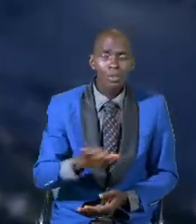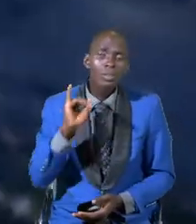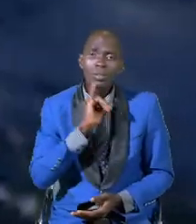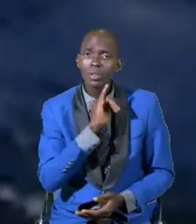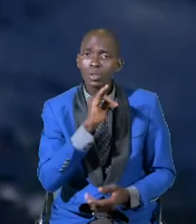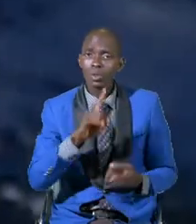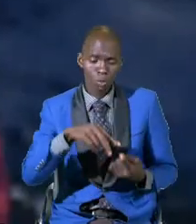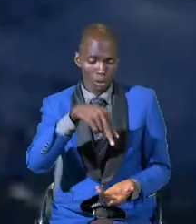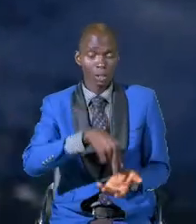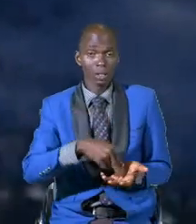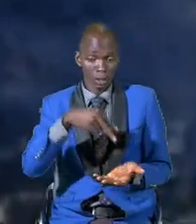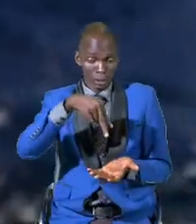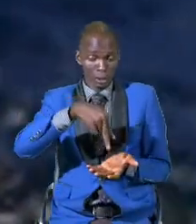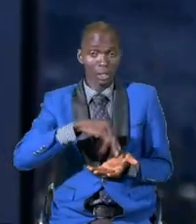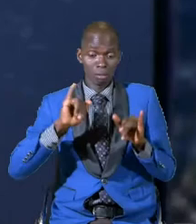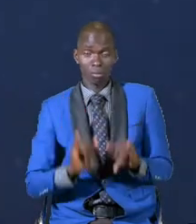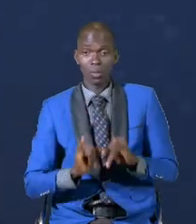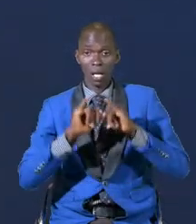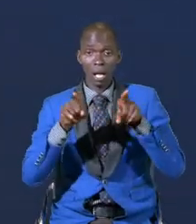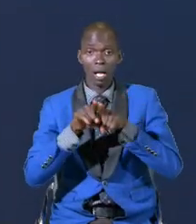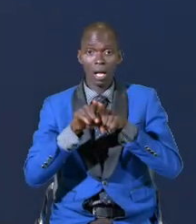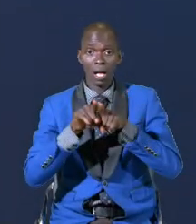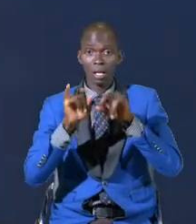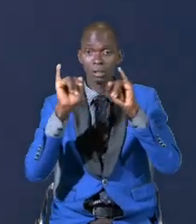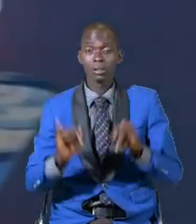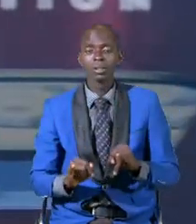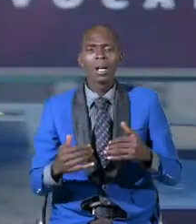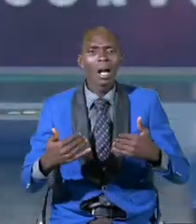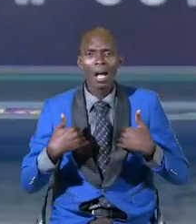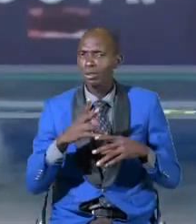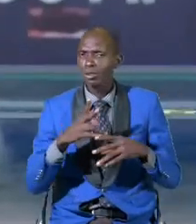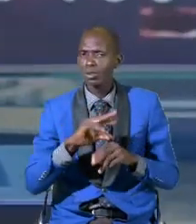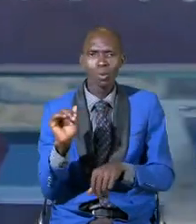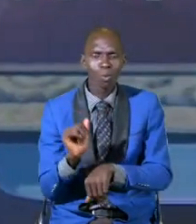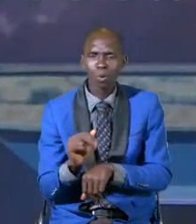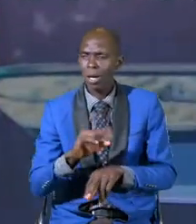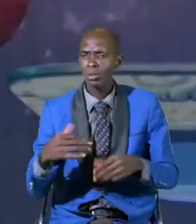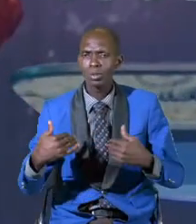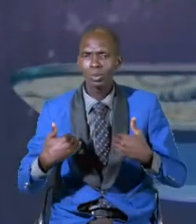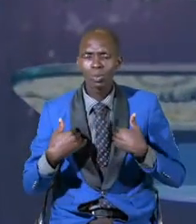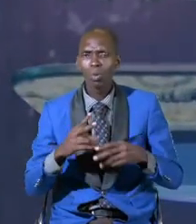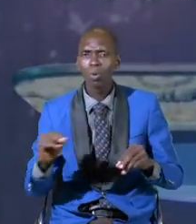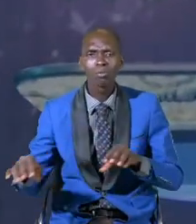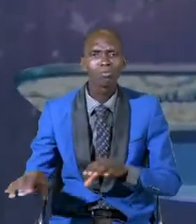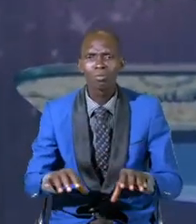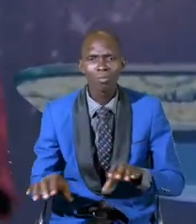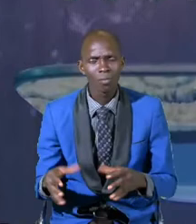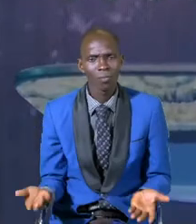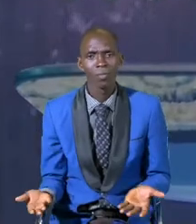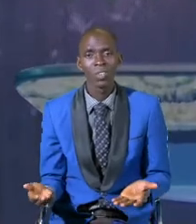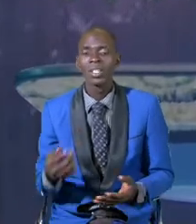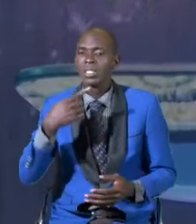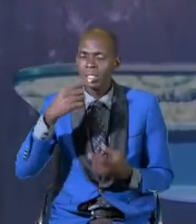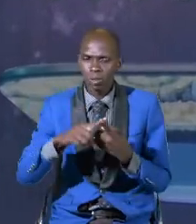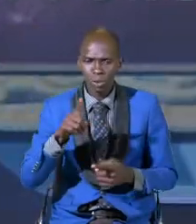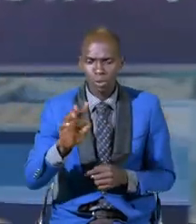in standing still. They're going to get to the place they ought to get to by taking action. Tell them